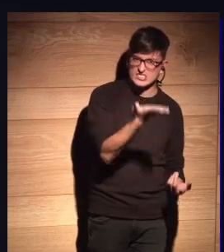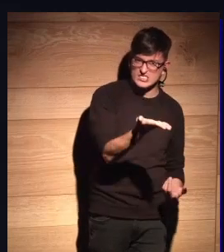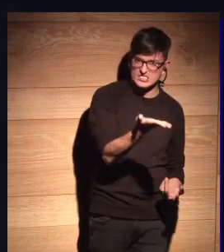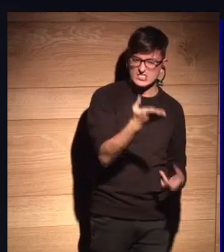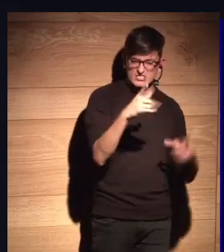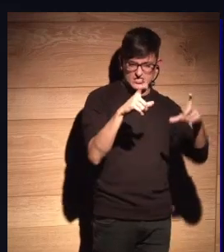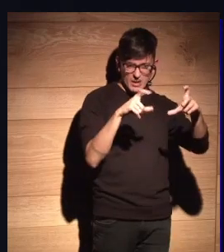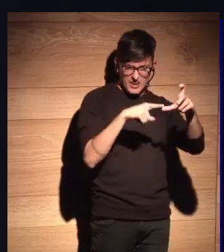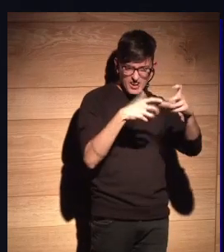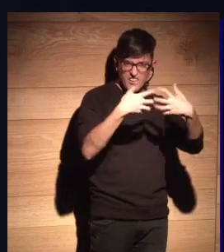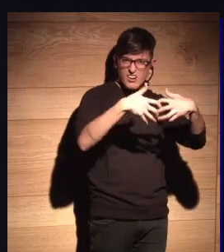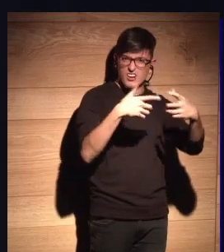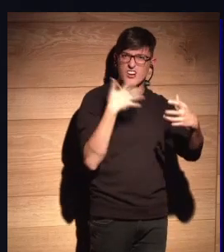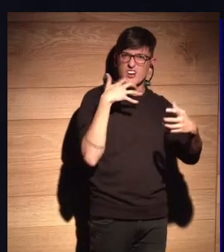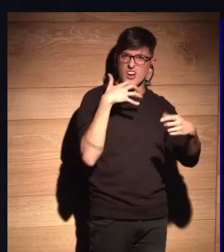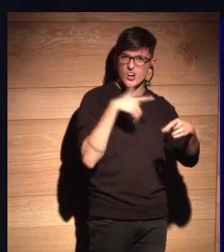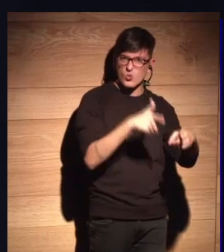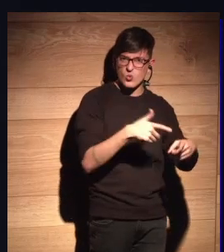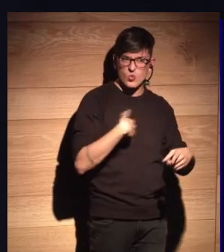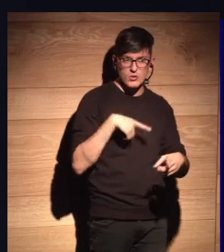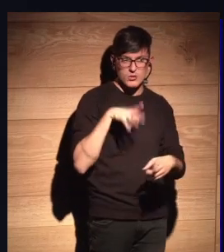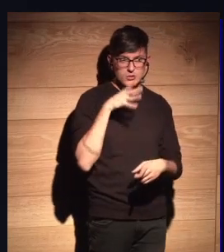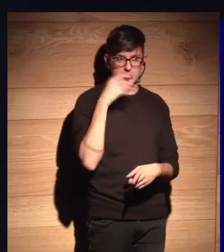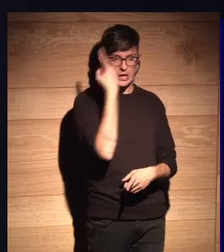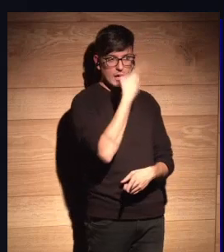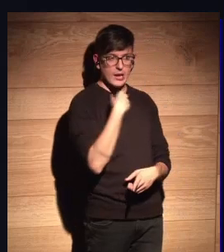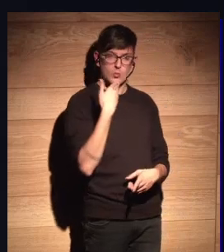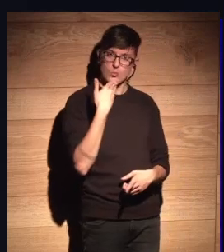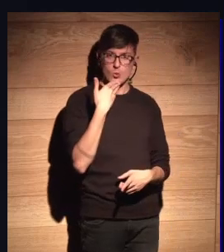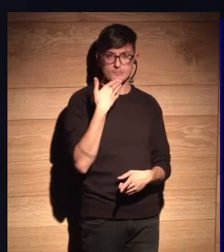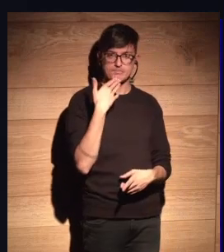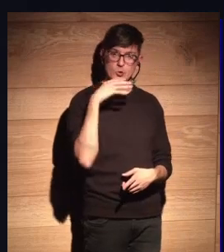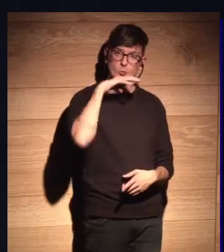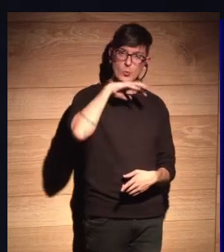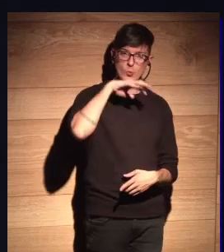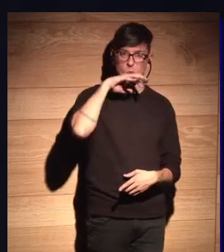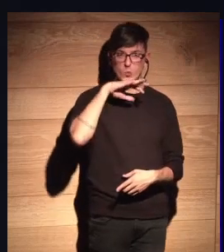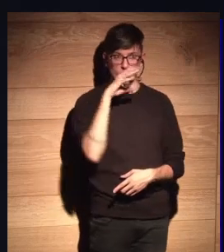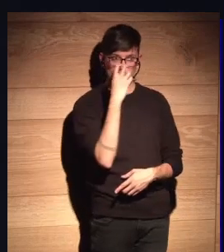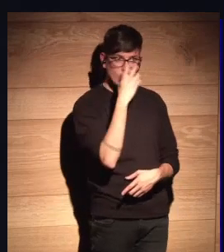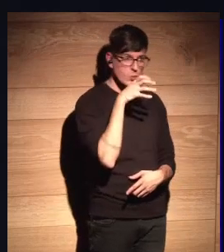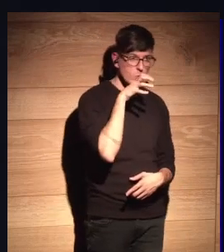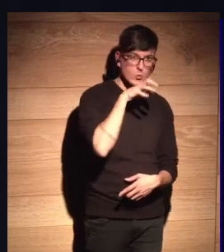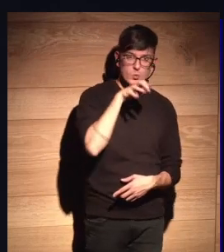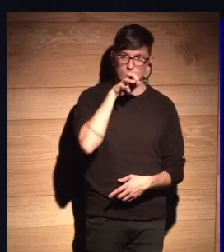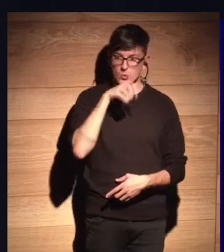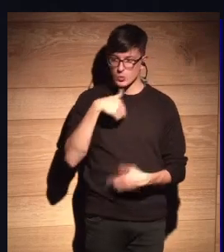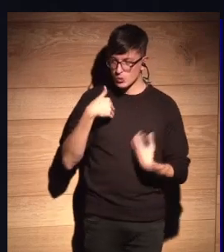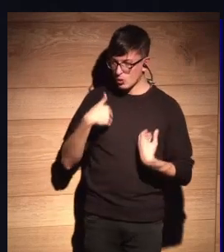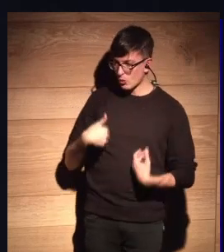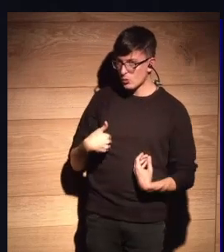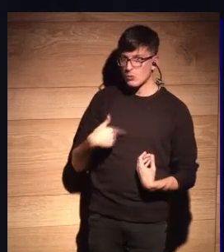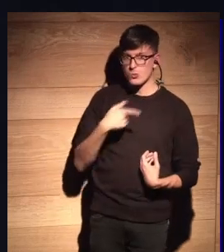And I think she was just very curious about, me and what am I doing there, because this was